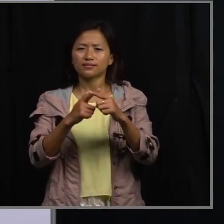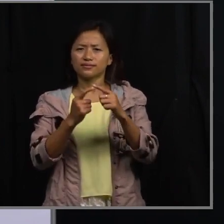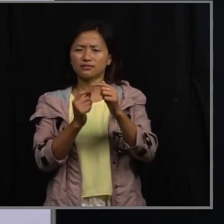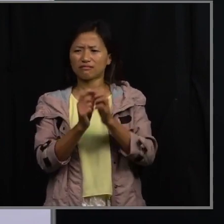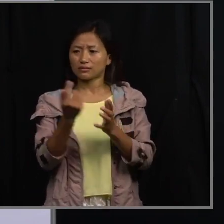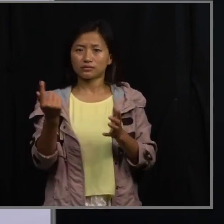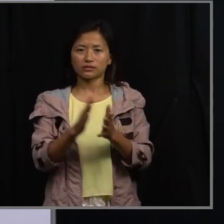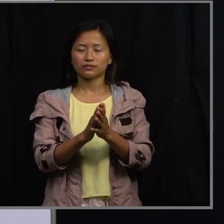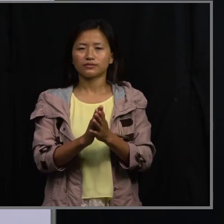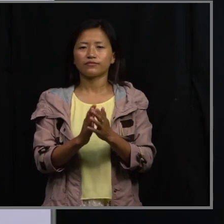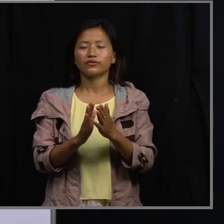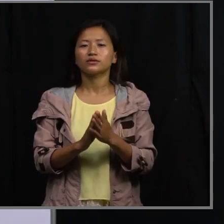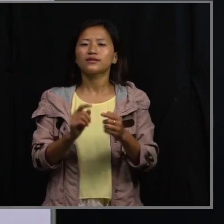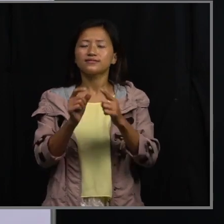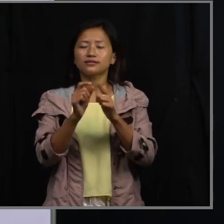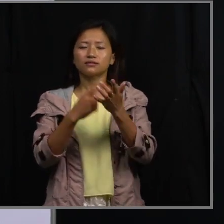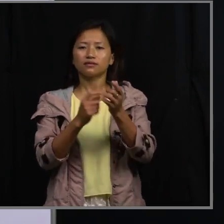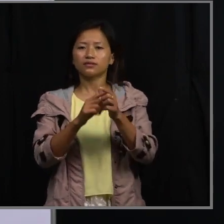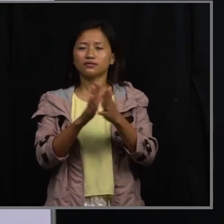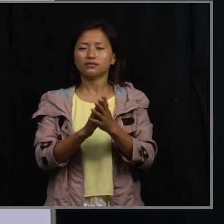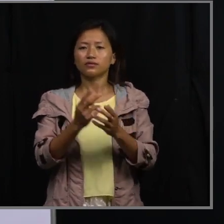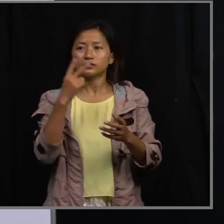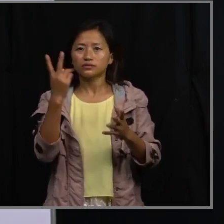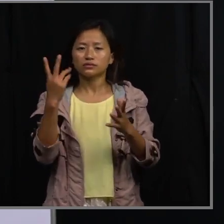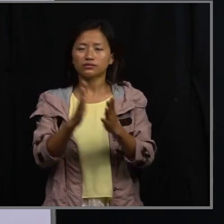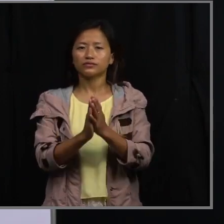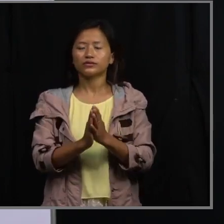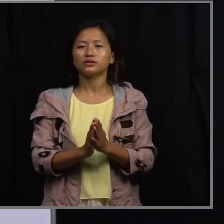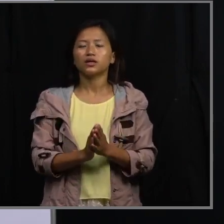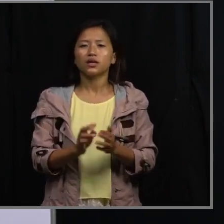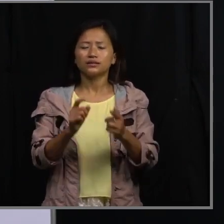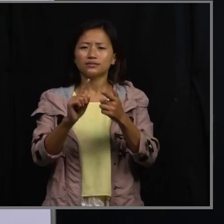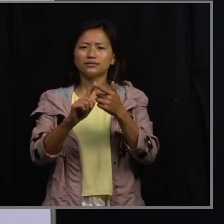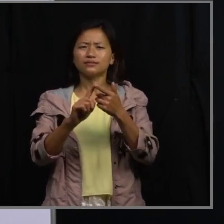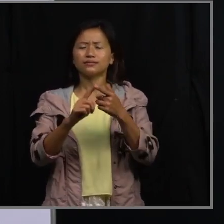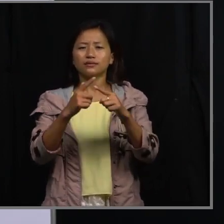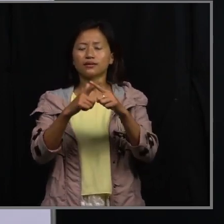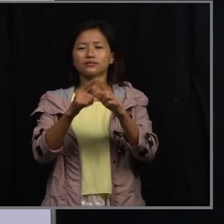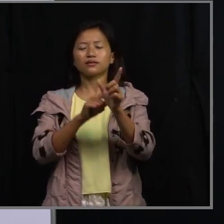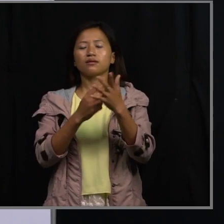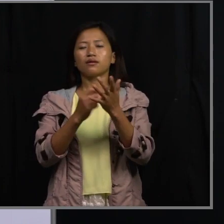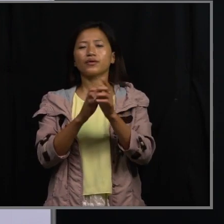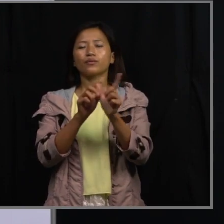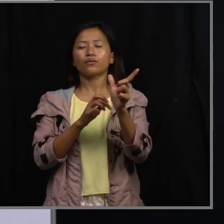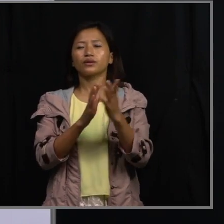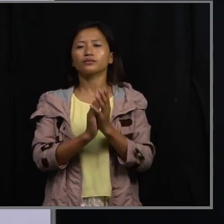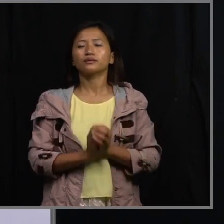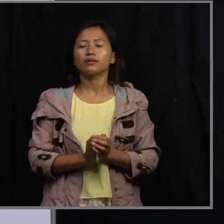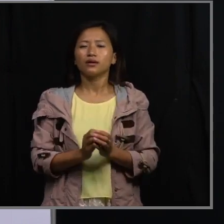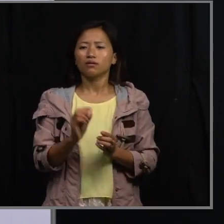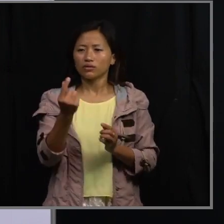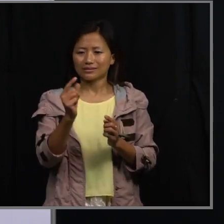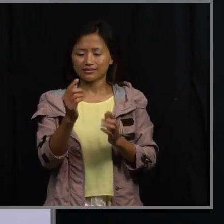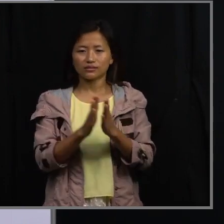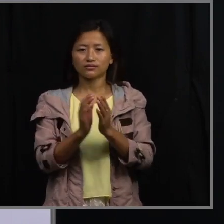right? X-ray diffraction or discovery of the X-rays, right? A study of the structure of an atom,